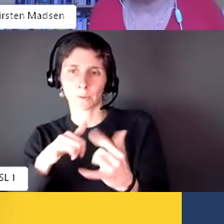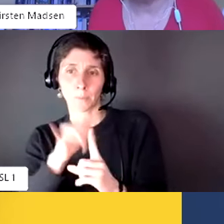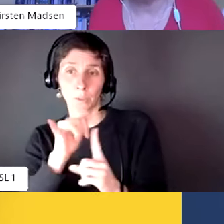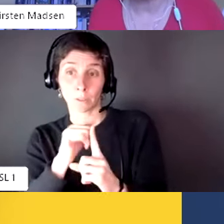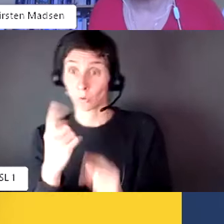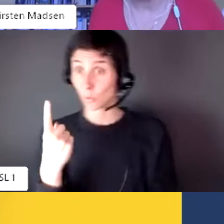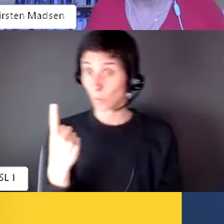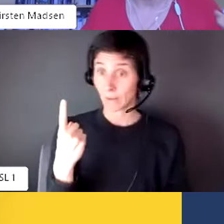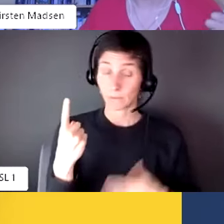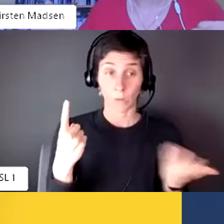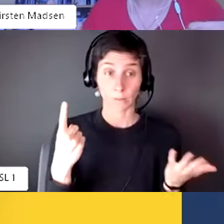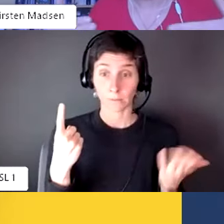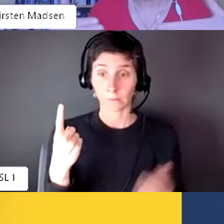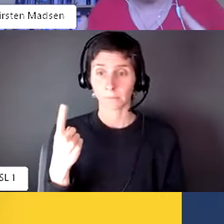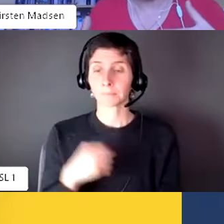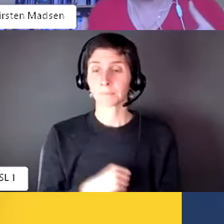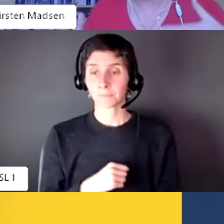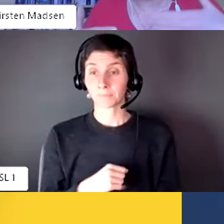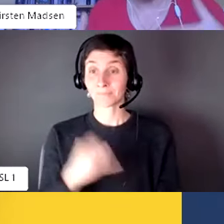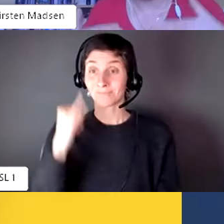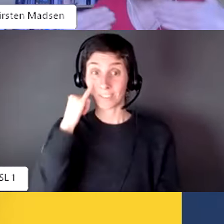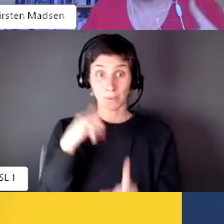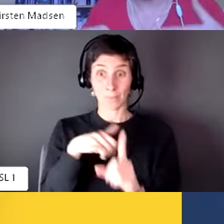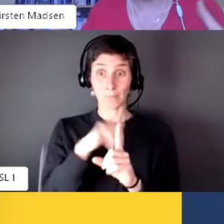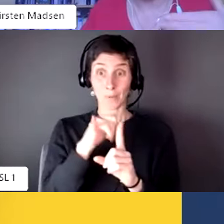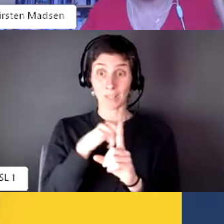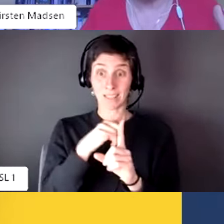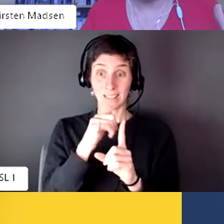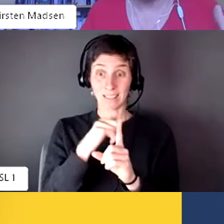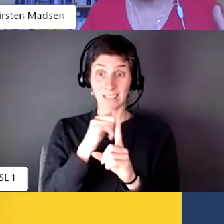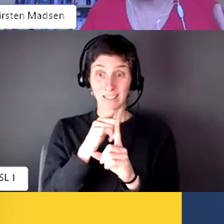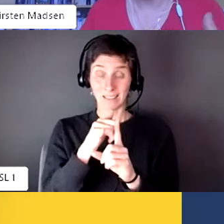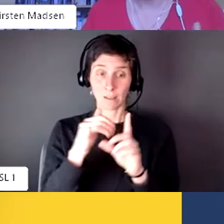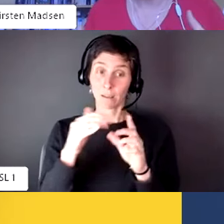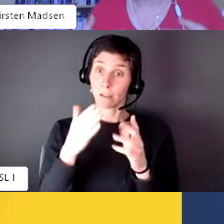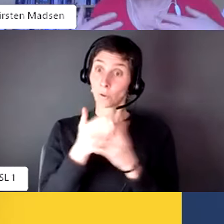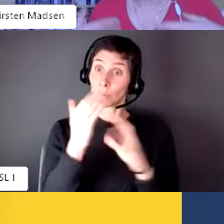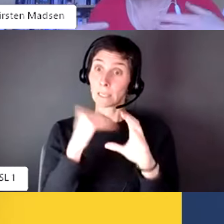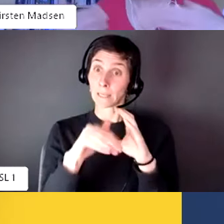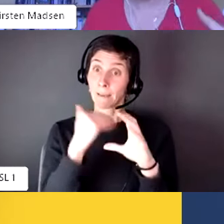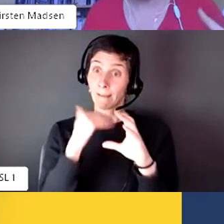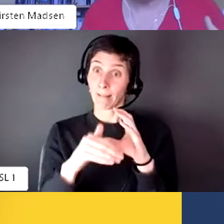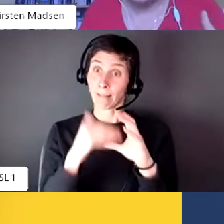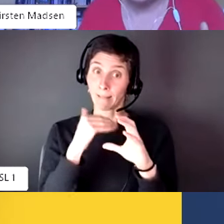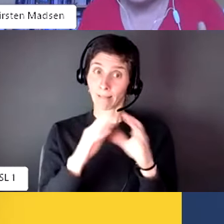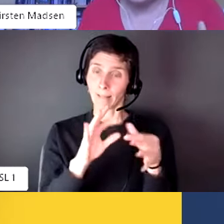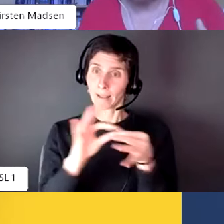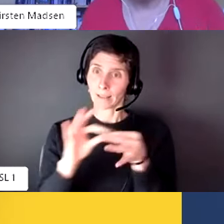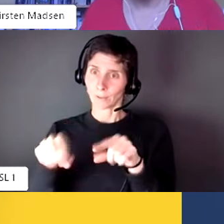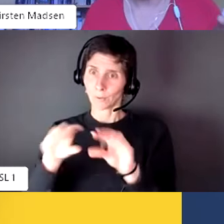up was that if bullying behavior is happening through emails in relation to an